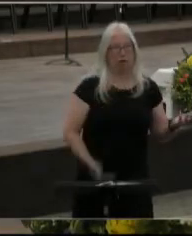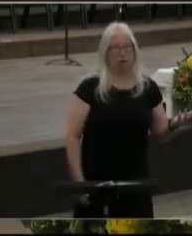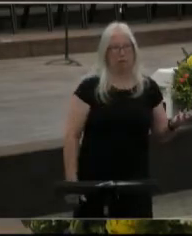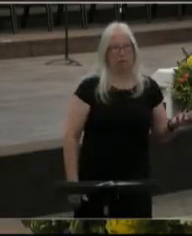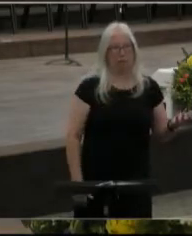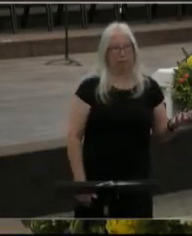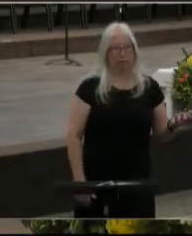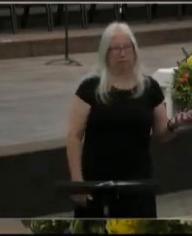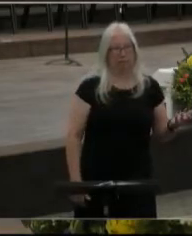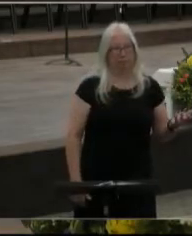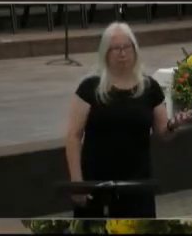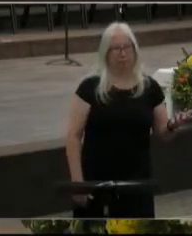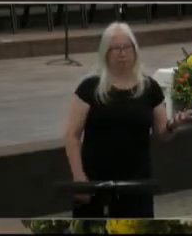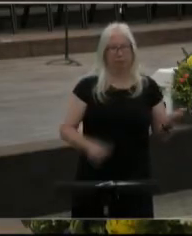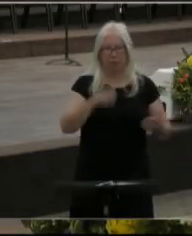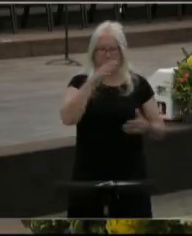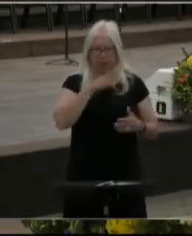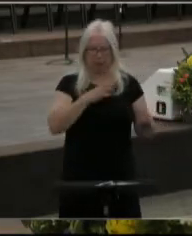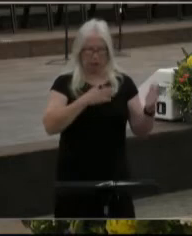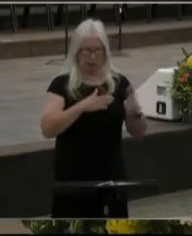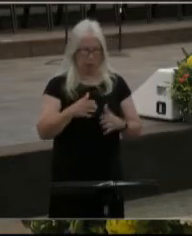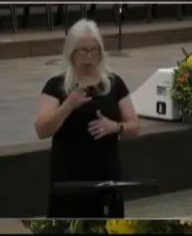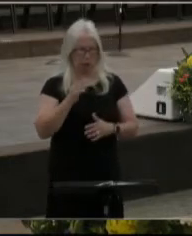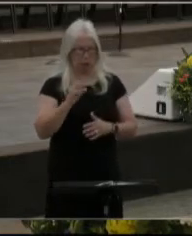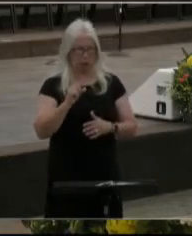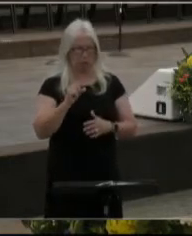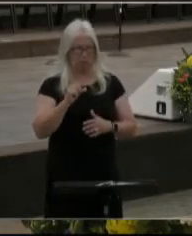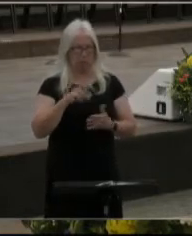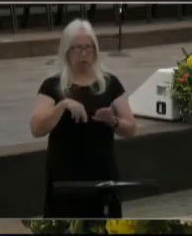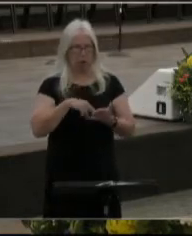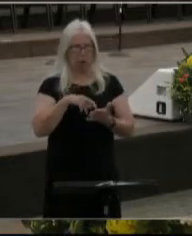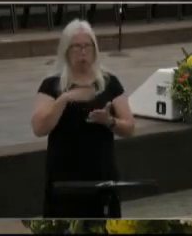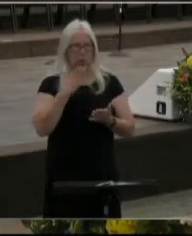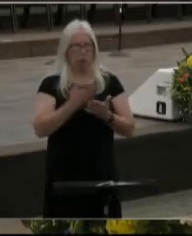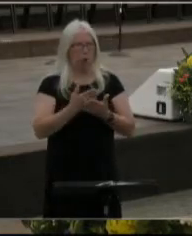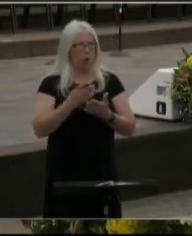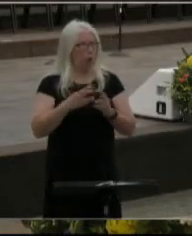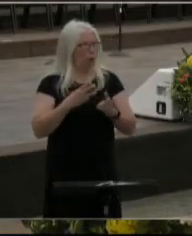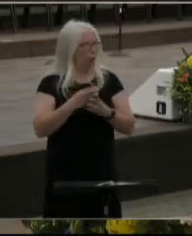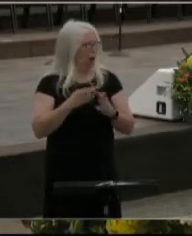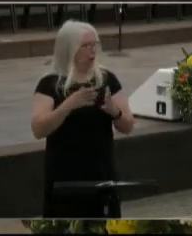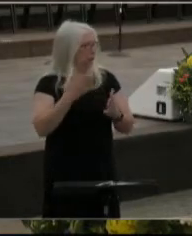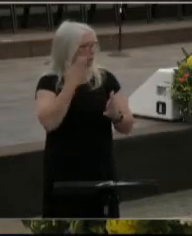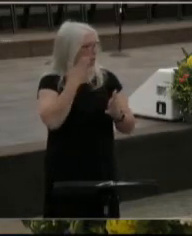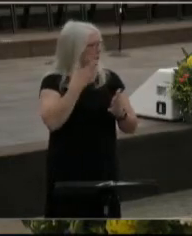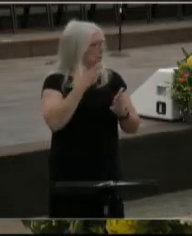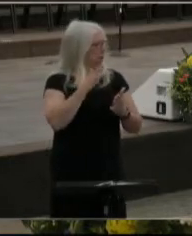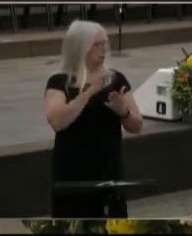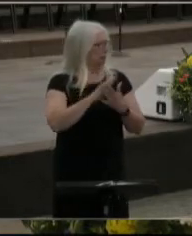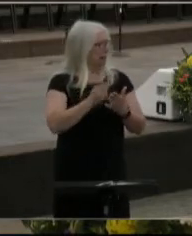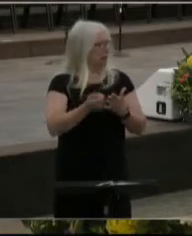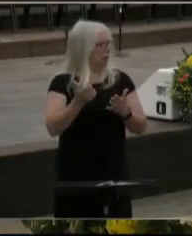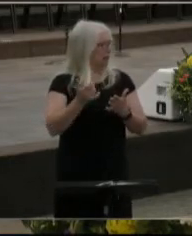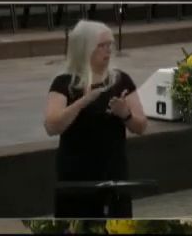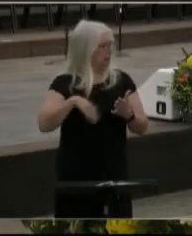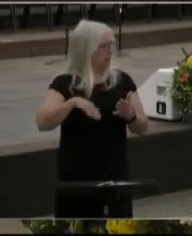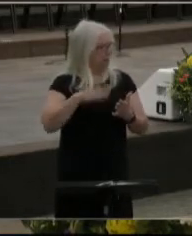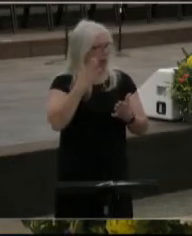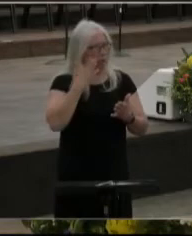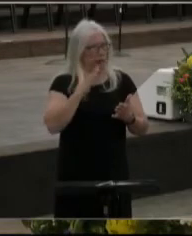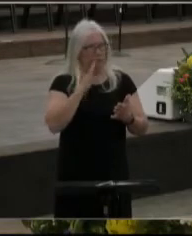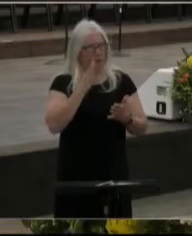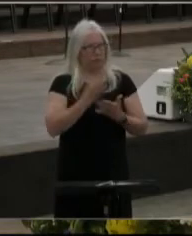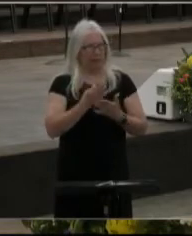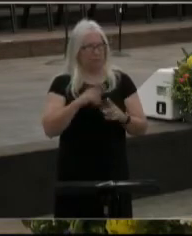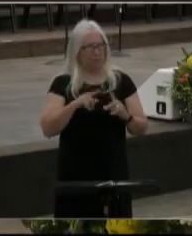many. There was a lady, according to the Guinness Book of World Records. I don't think anyone has knocked this lady off as of yet. I don't know